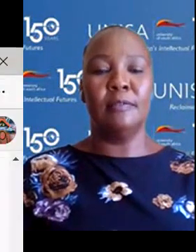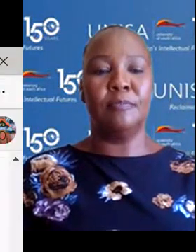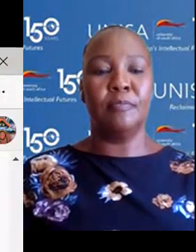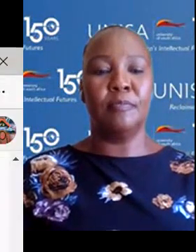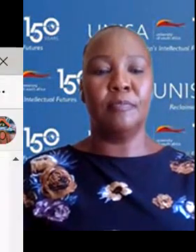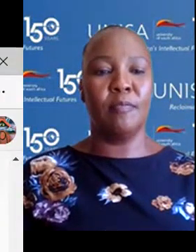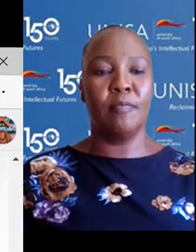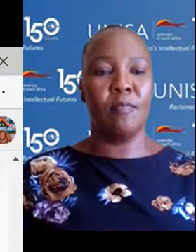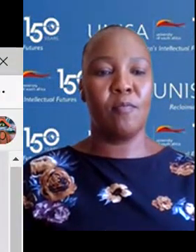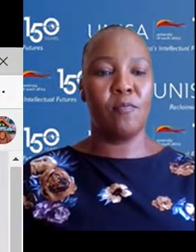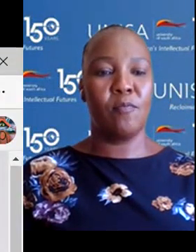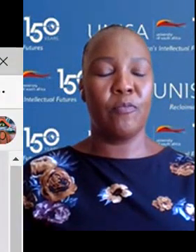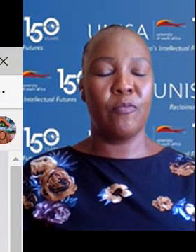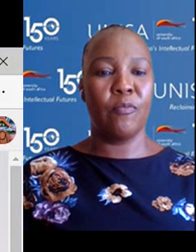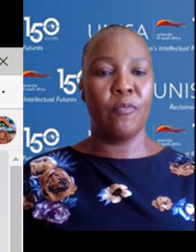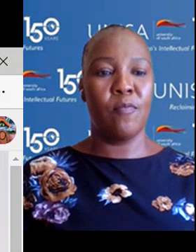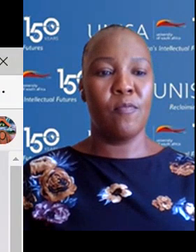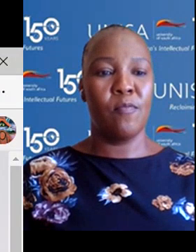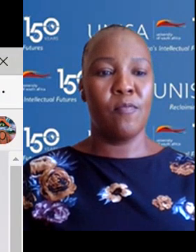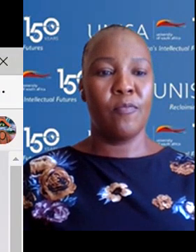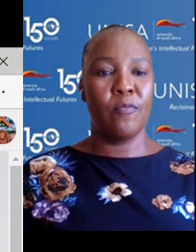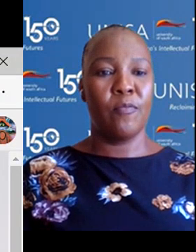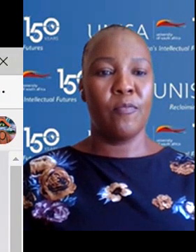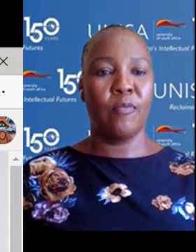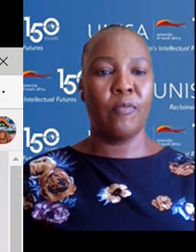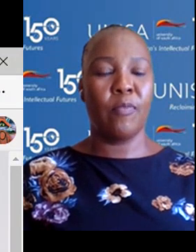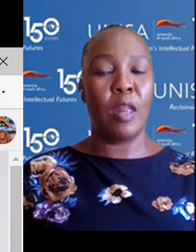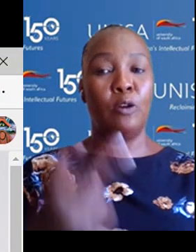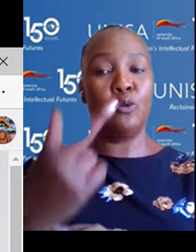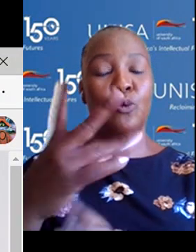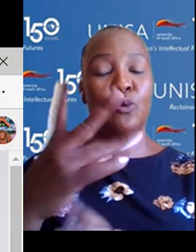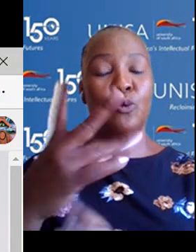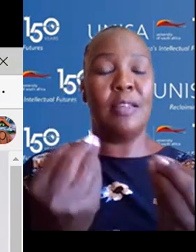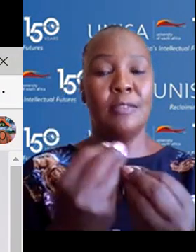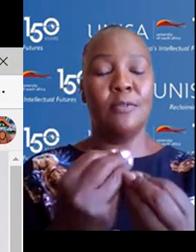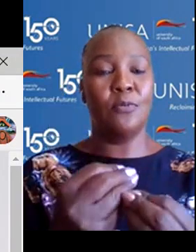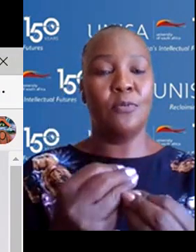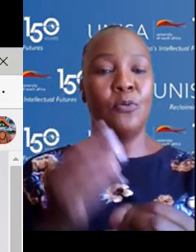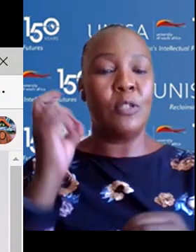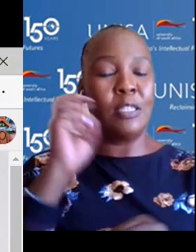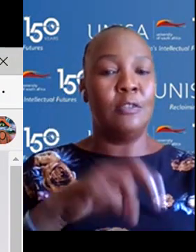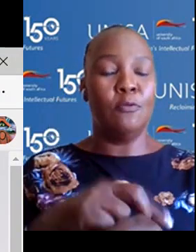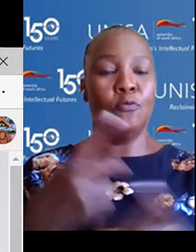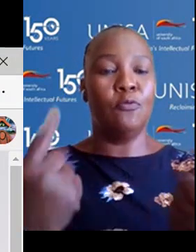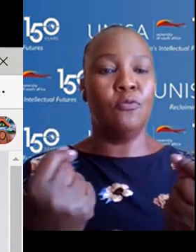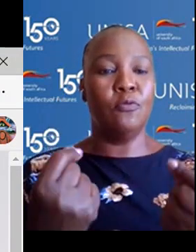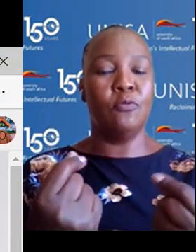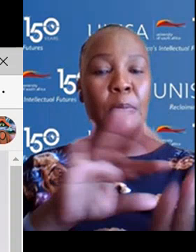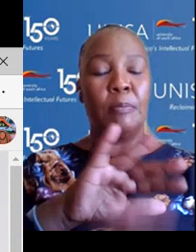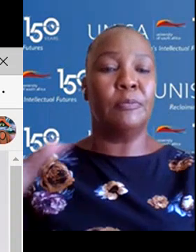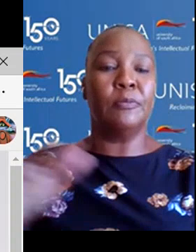Yes, let me use this browser. Okay, so two things you're going to need to be able to do, apart from using MS Teams. There's actually three